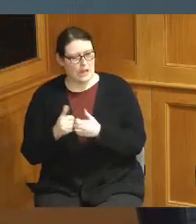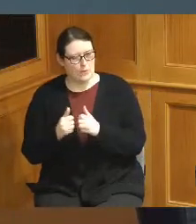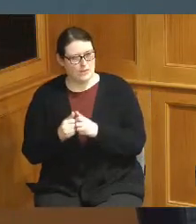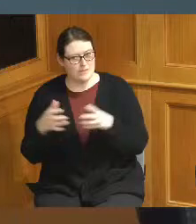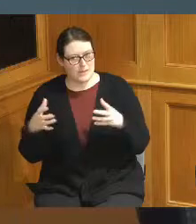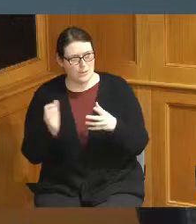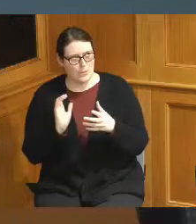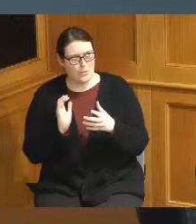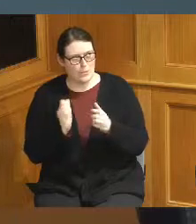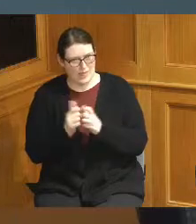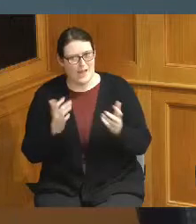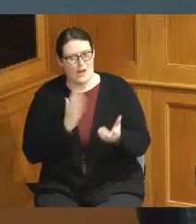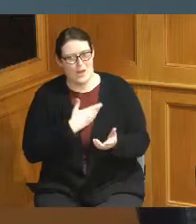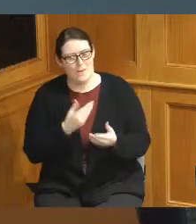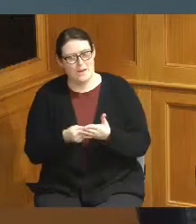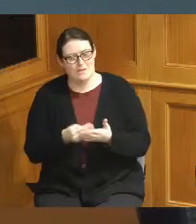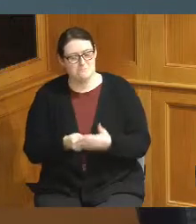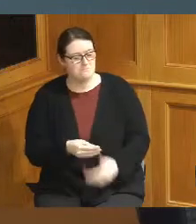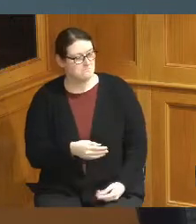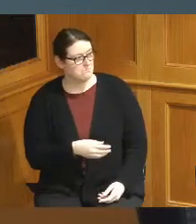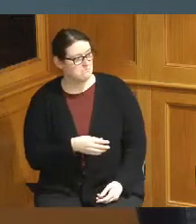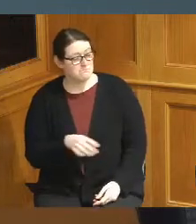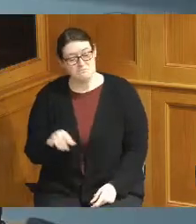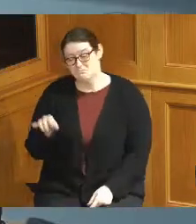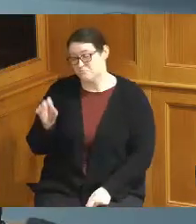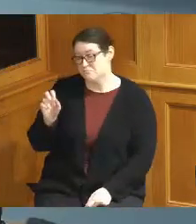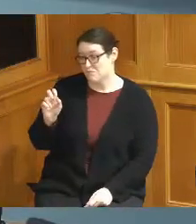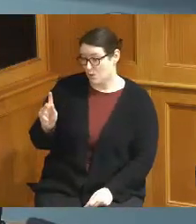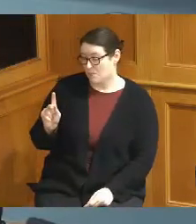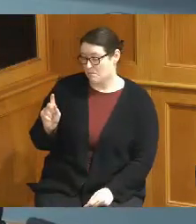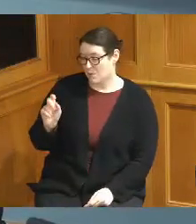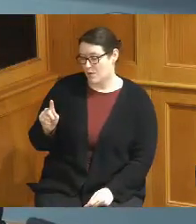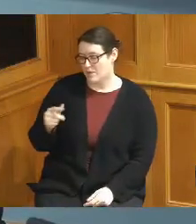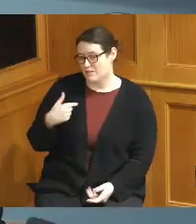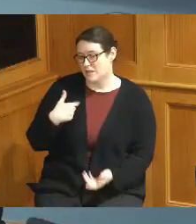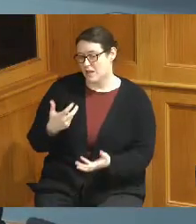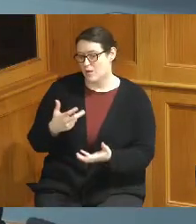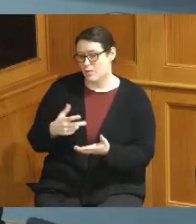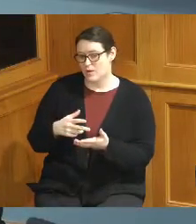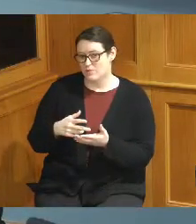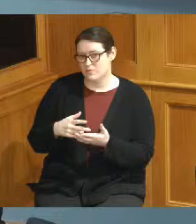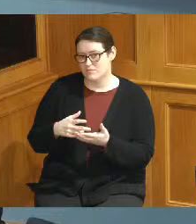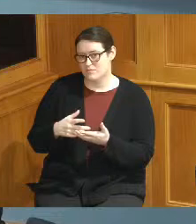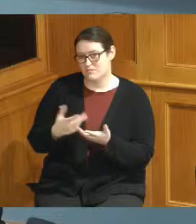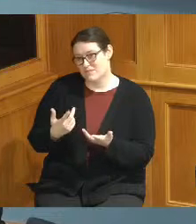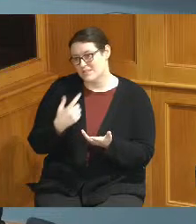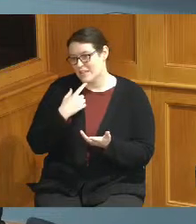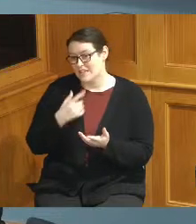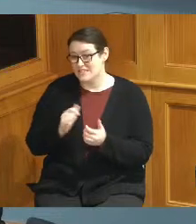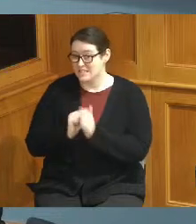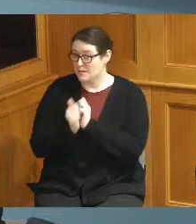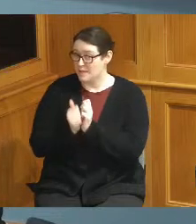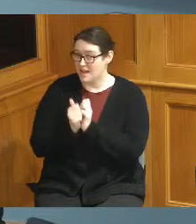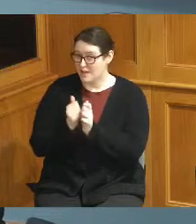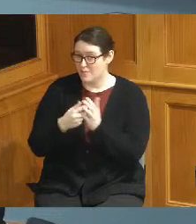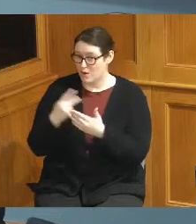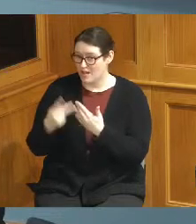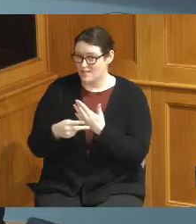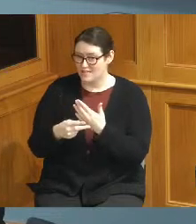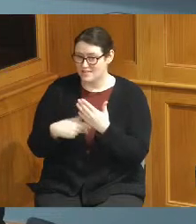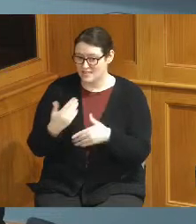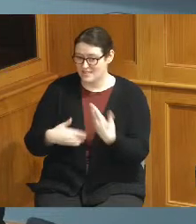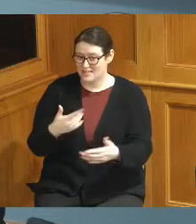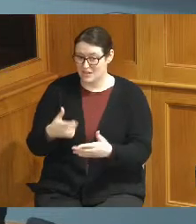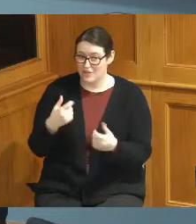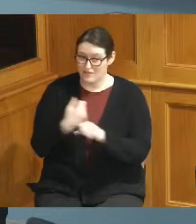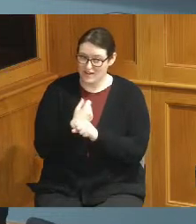money. Okay. And it is. I just do want to note it's a competitive process, so they have, they have to fight for those dollars. They